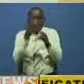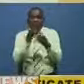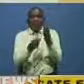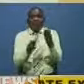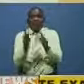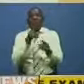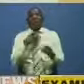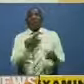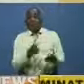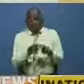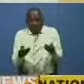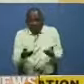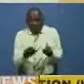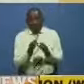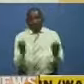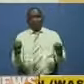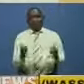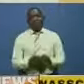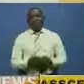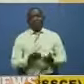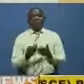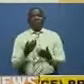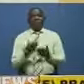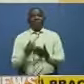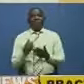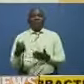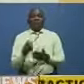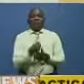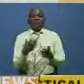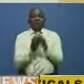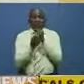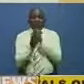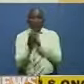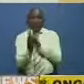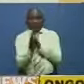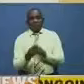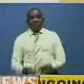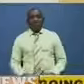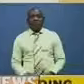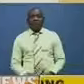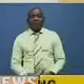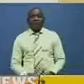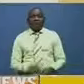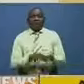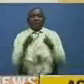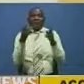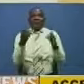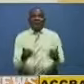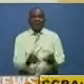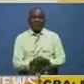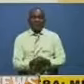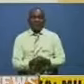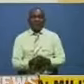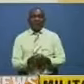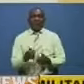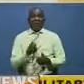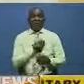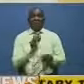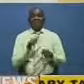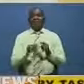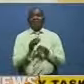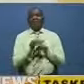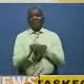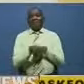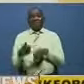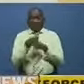audience will see when we were the only broadcasting system. Today, we can't pretend that we